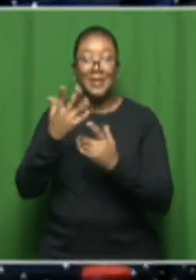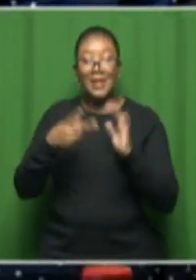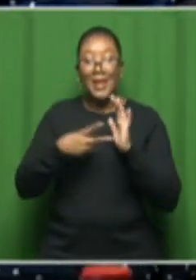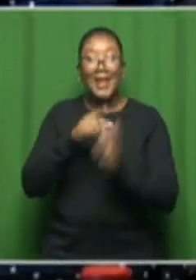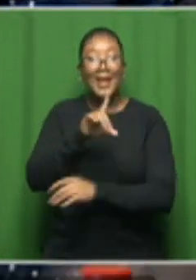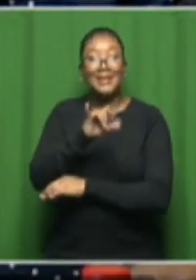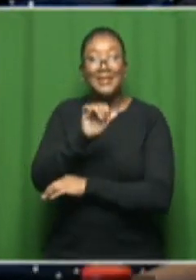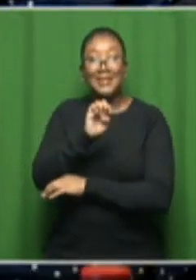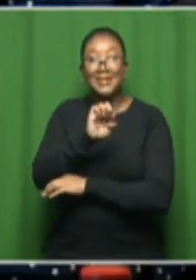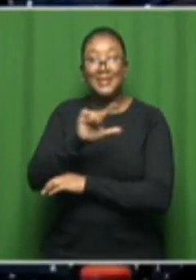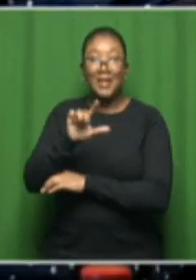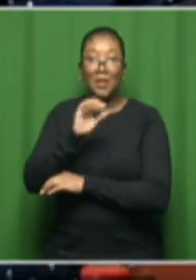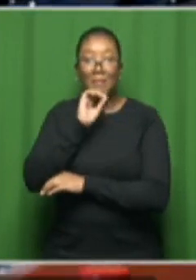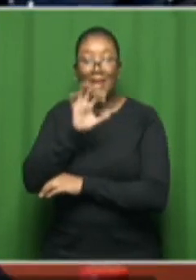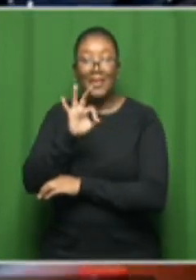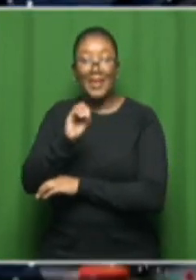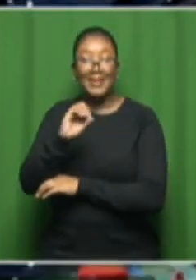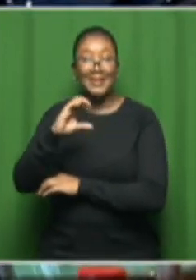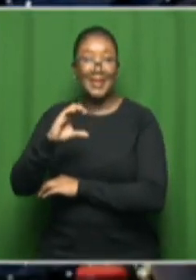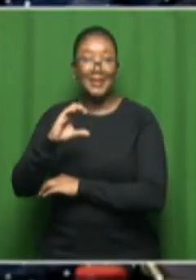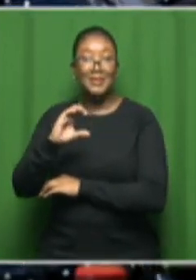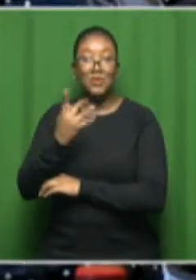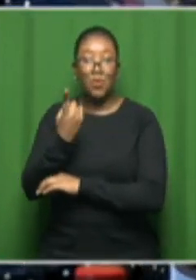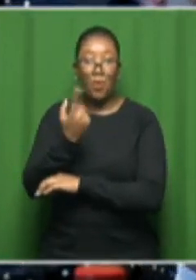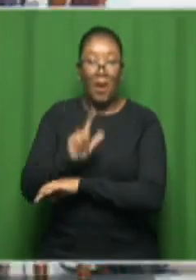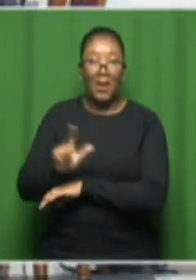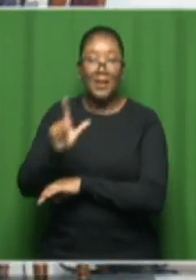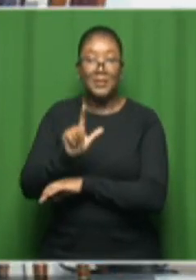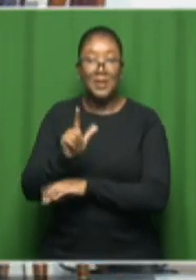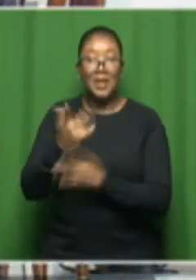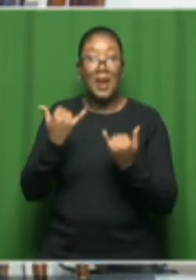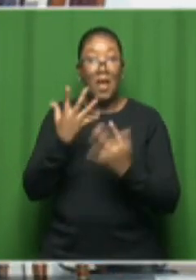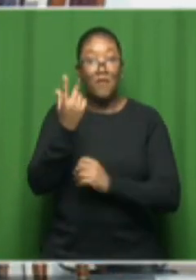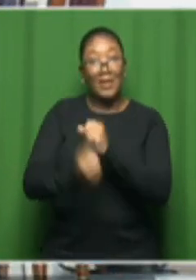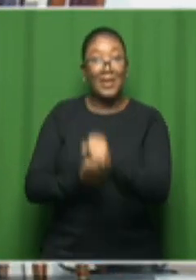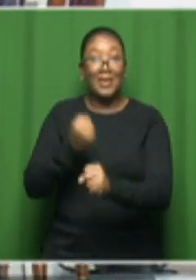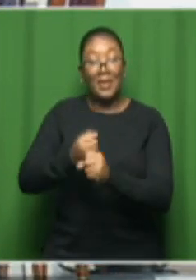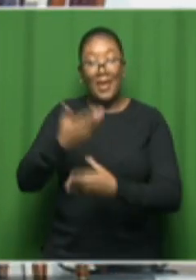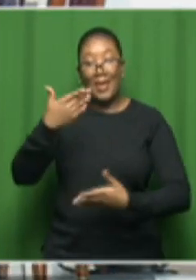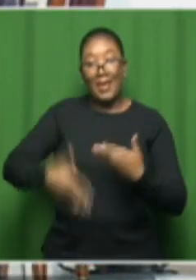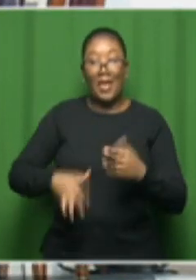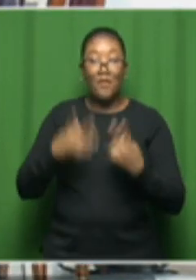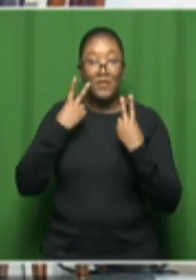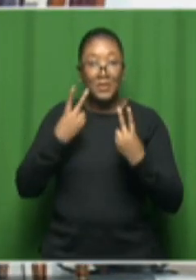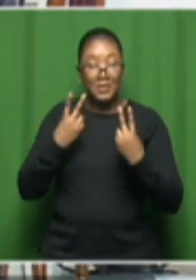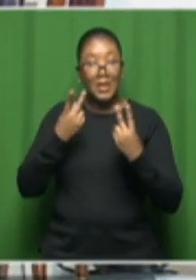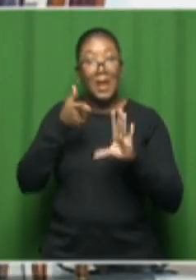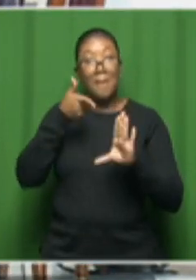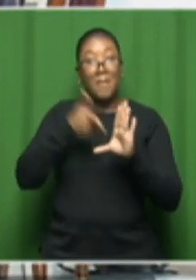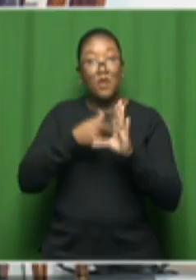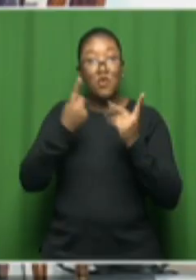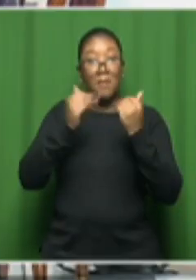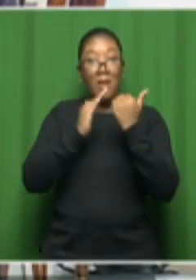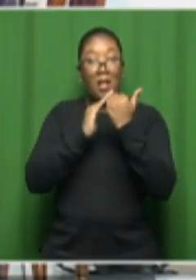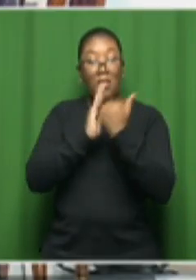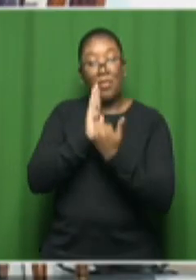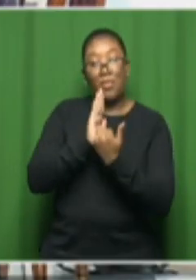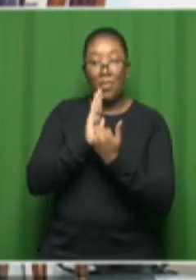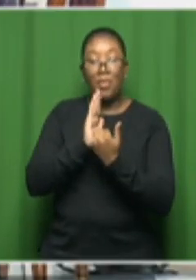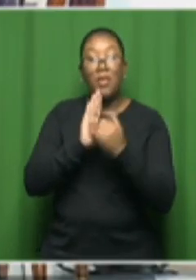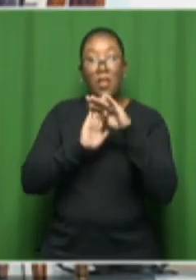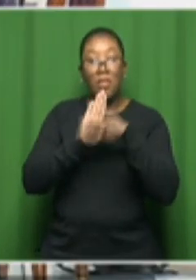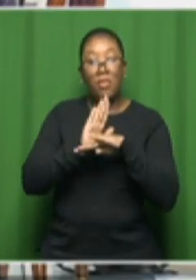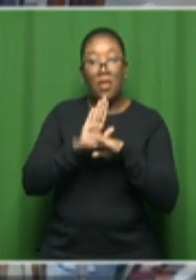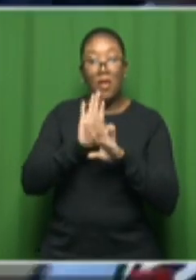litre. As the year draws to a close, the FRA says a drop in fuel prices is not only beneficial to motorists,